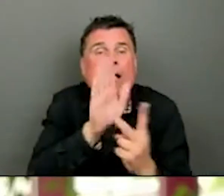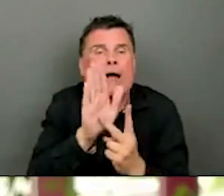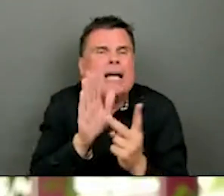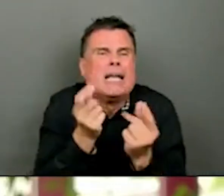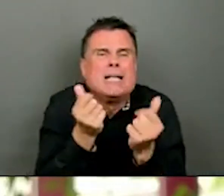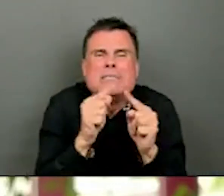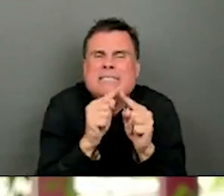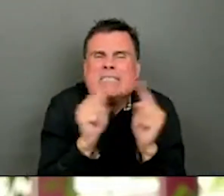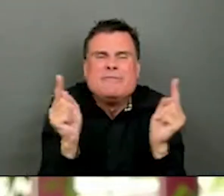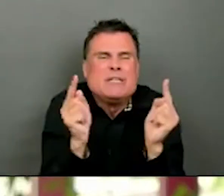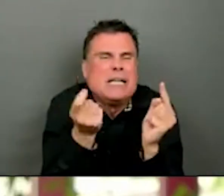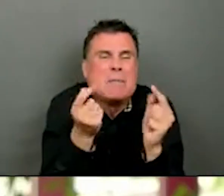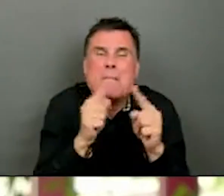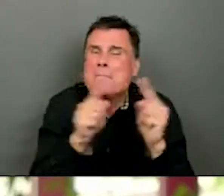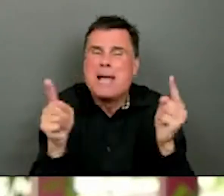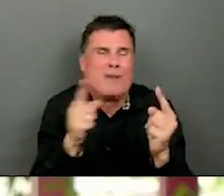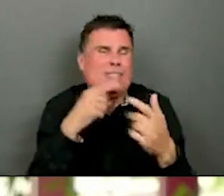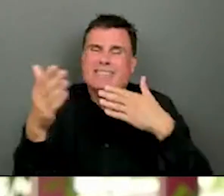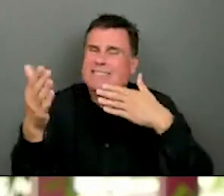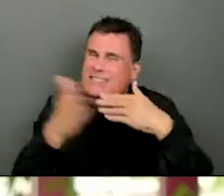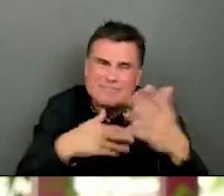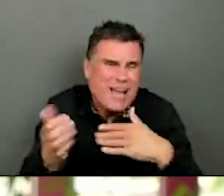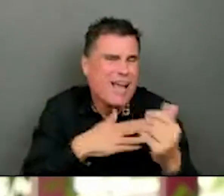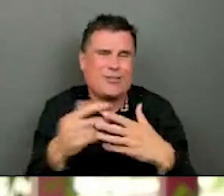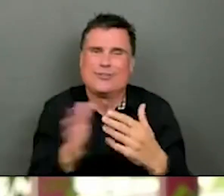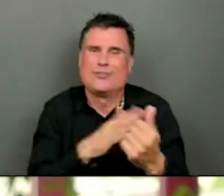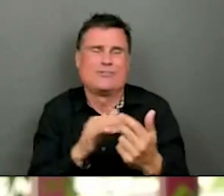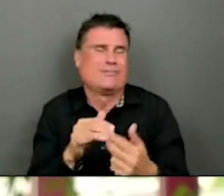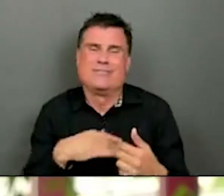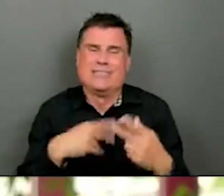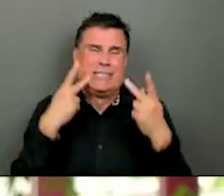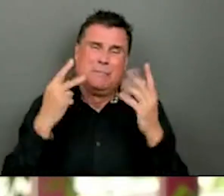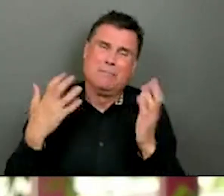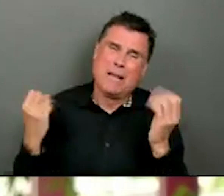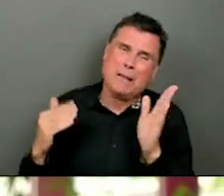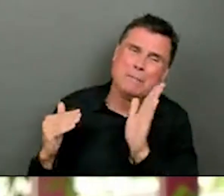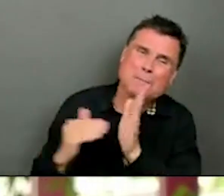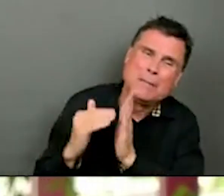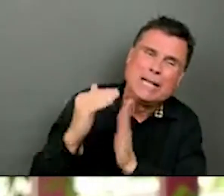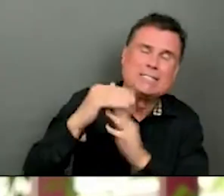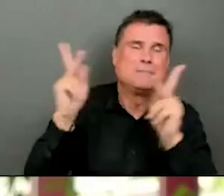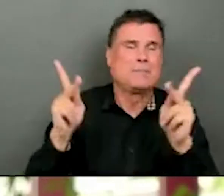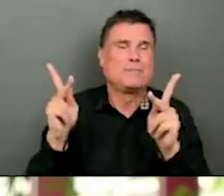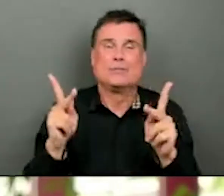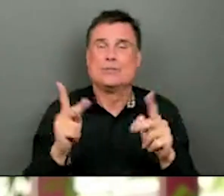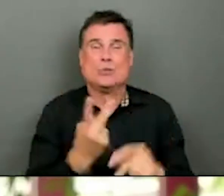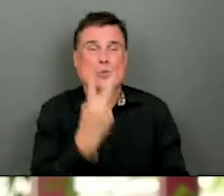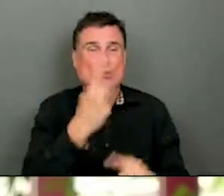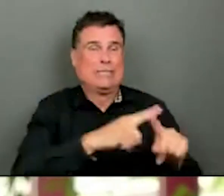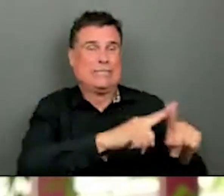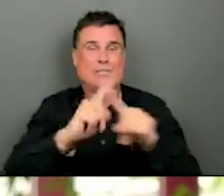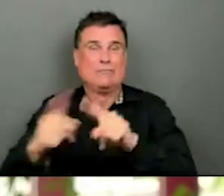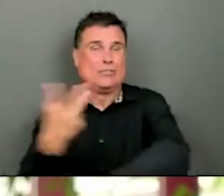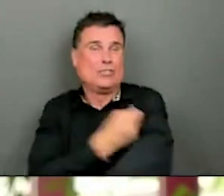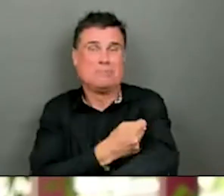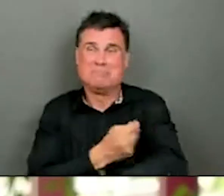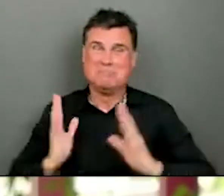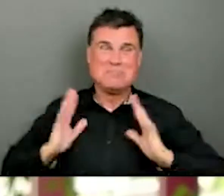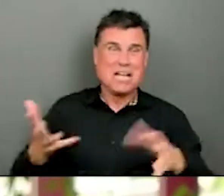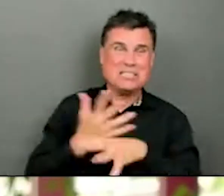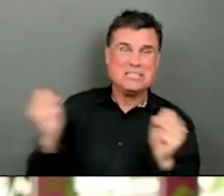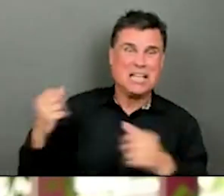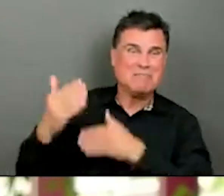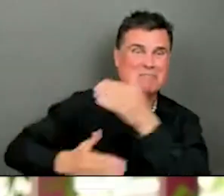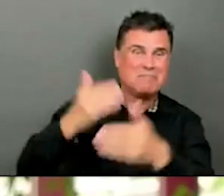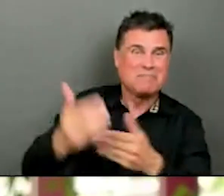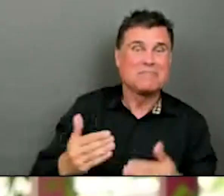And we've seen with millions of people now that it's safe and effective to do that. So I don't see a scenario where we would give AstraZeneca